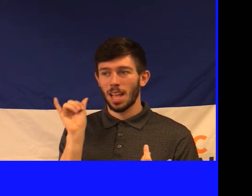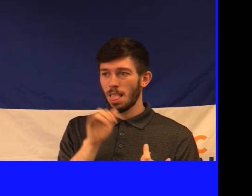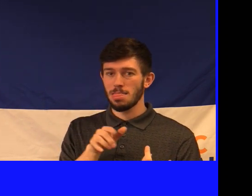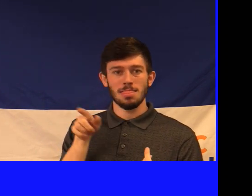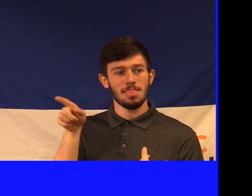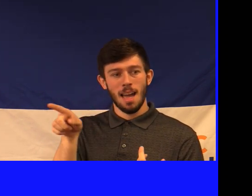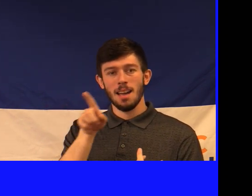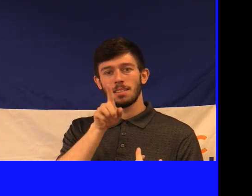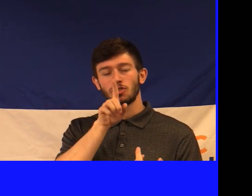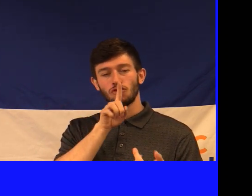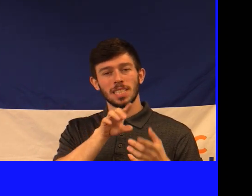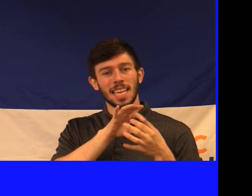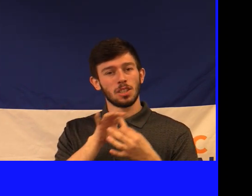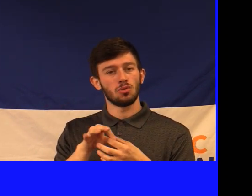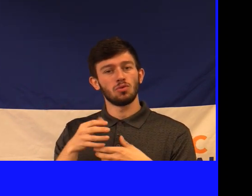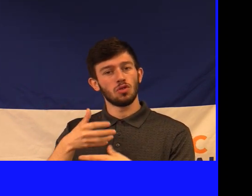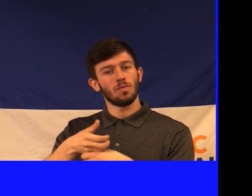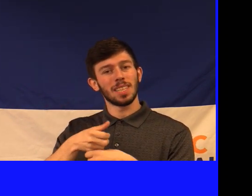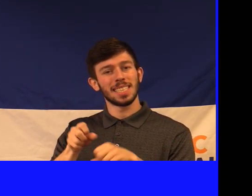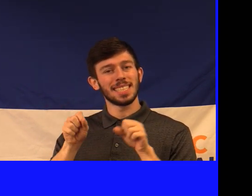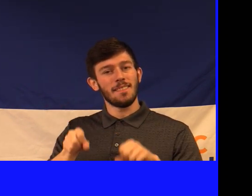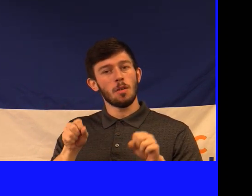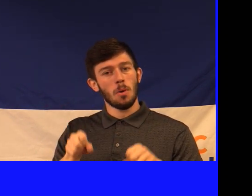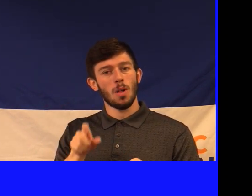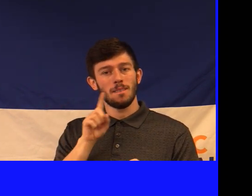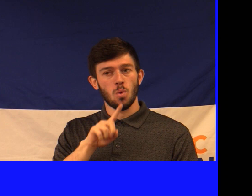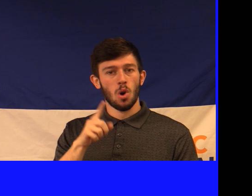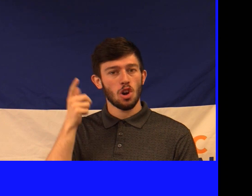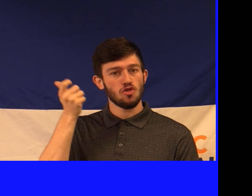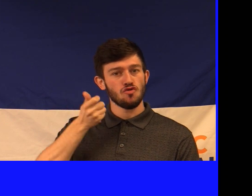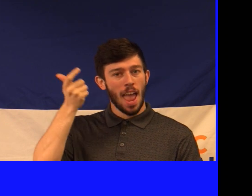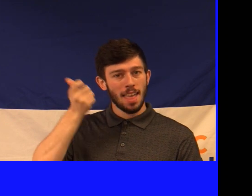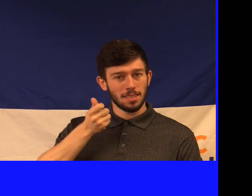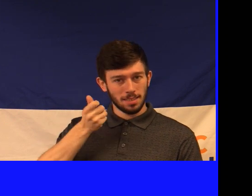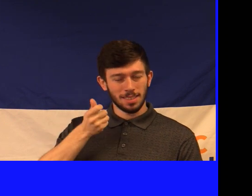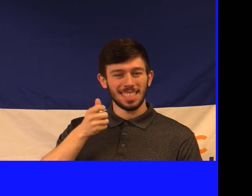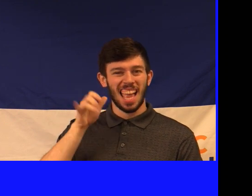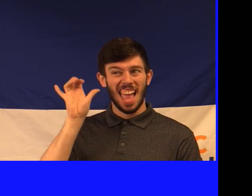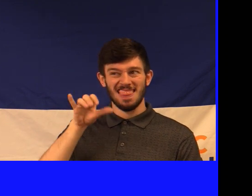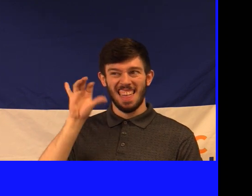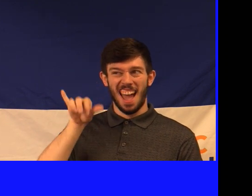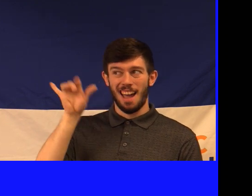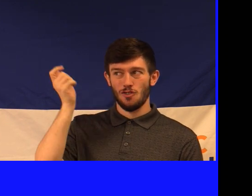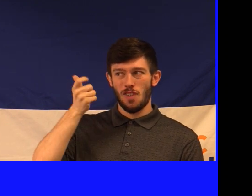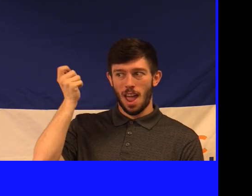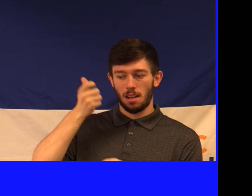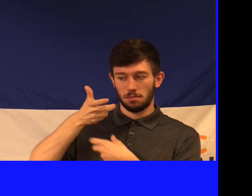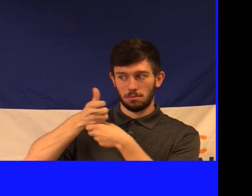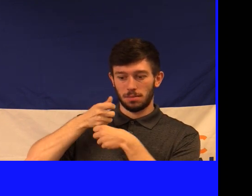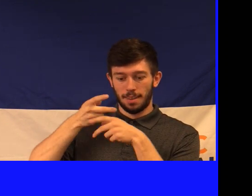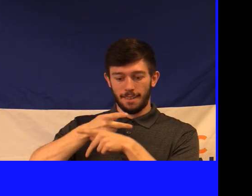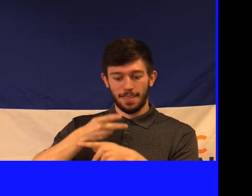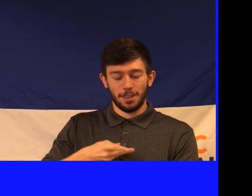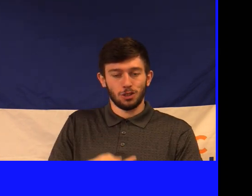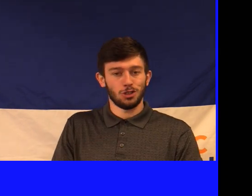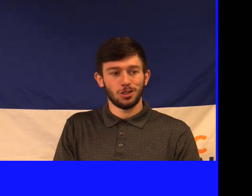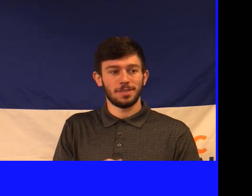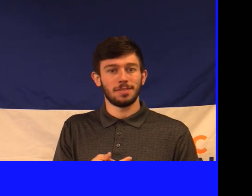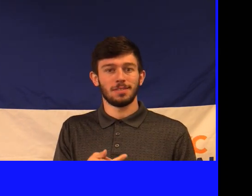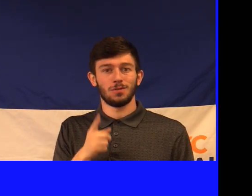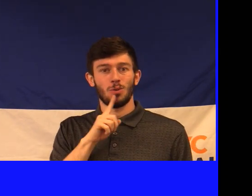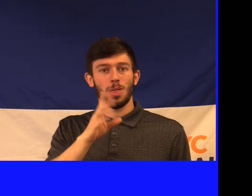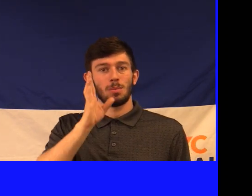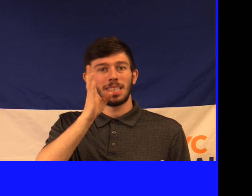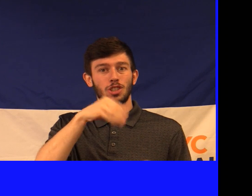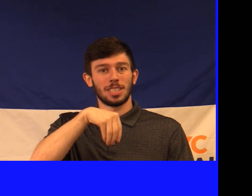the receivable for grants and the calculation of that, and therefore the presentation within the